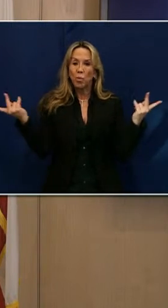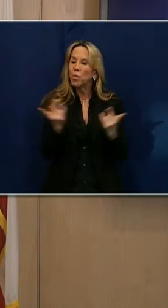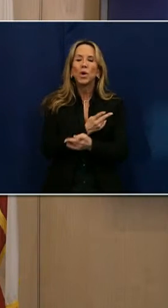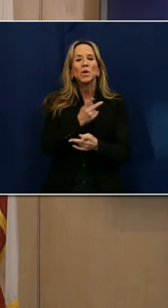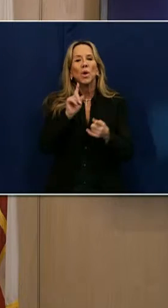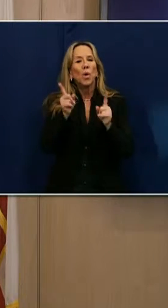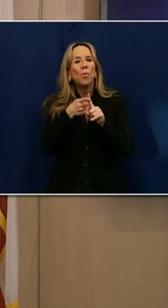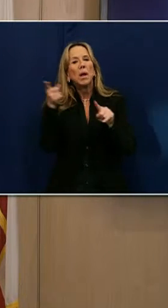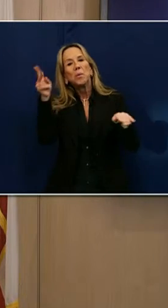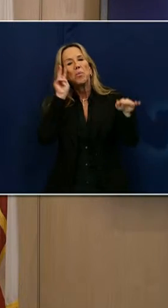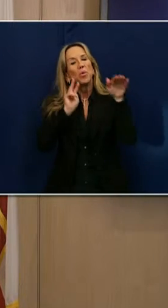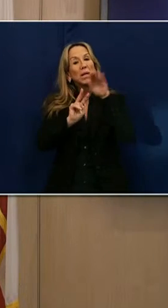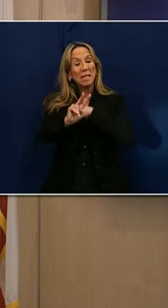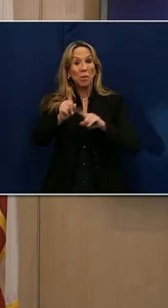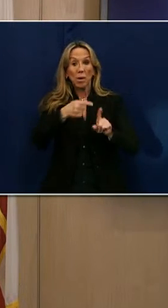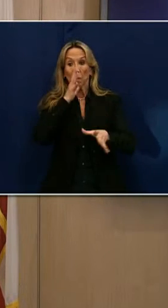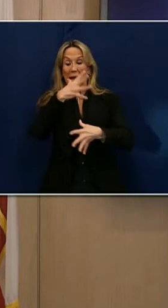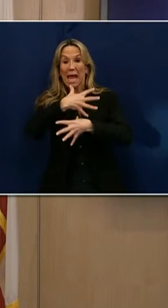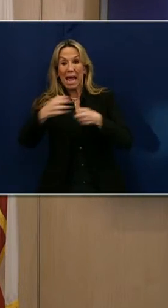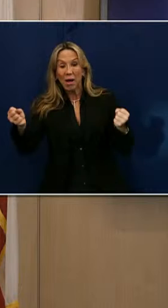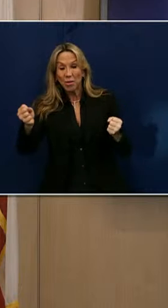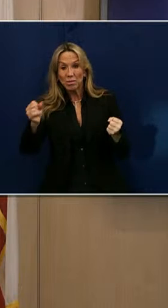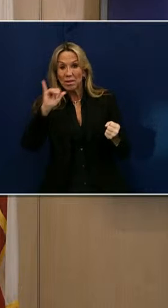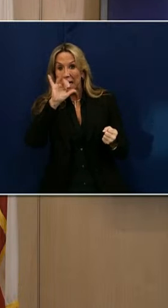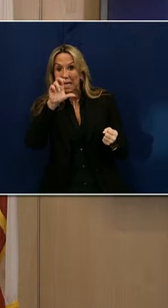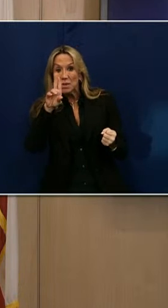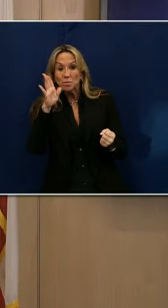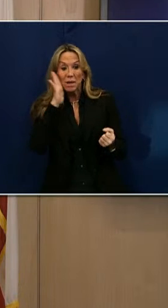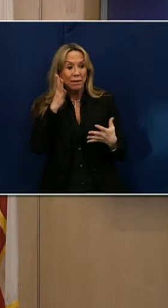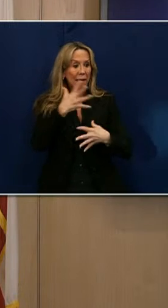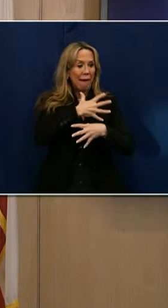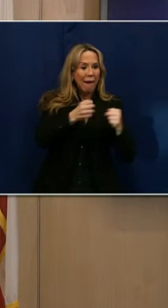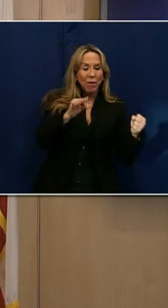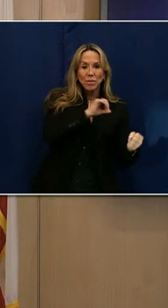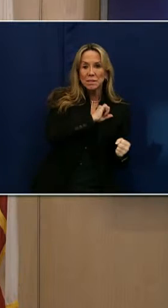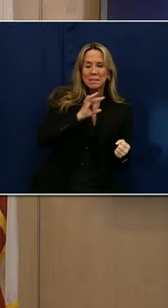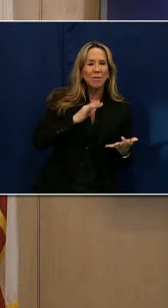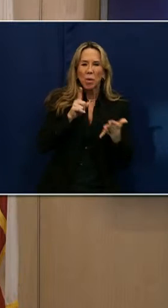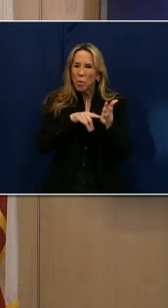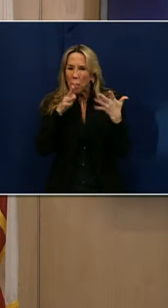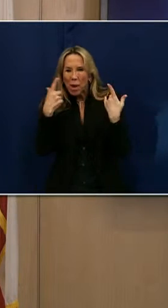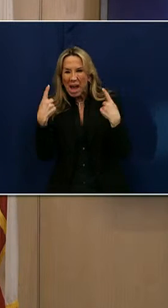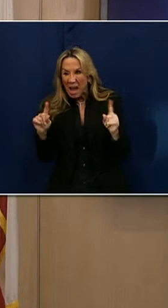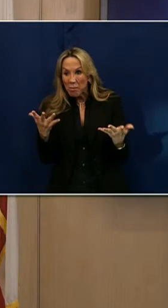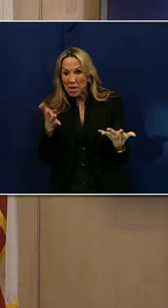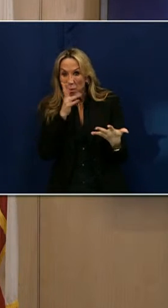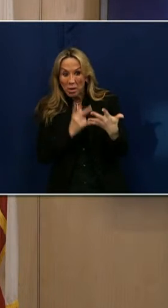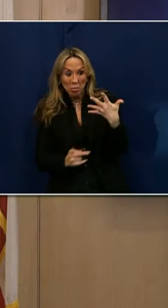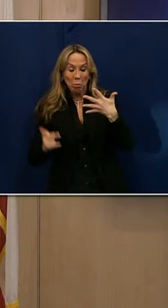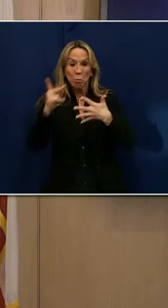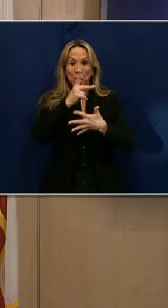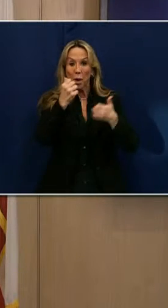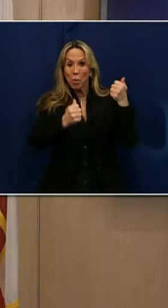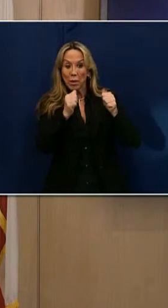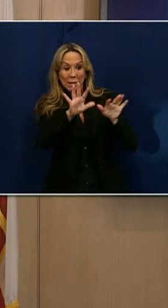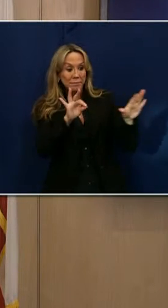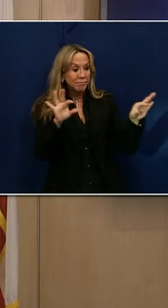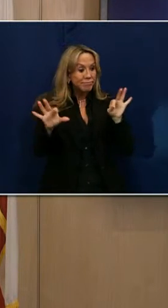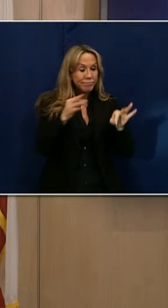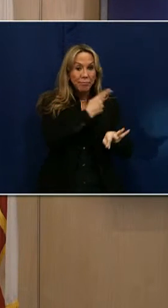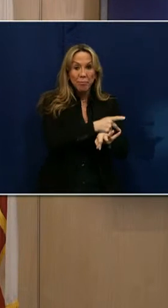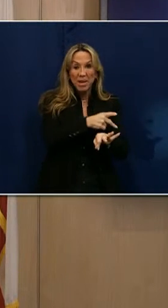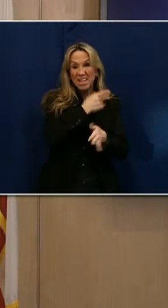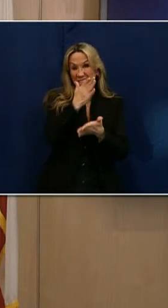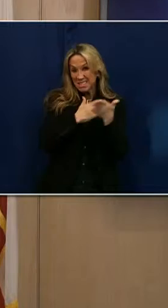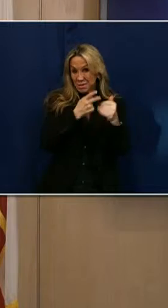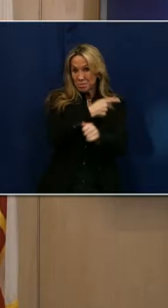beds? And when that happens, like, what exactly happens? Like prioritizing patients or turning some away? Okay, Dr. Wooten's